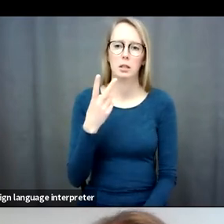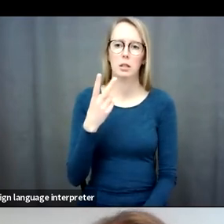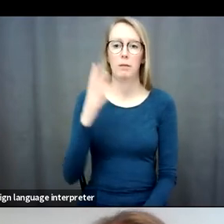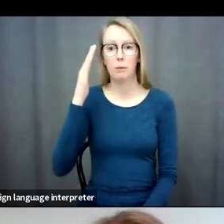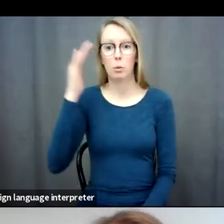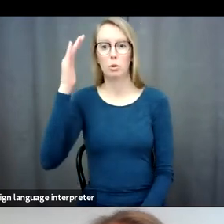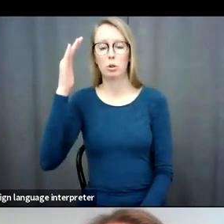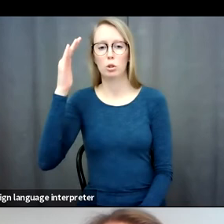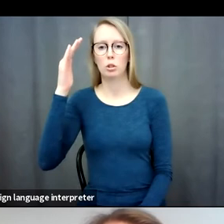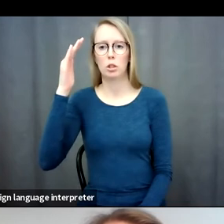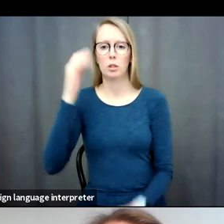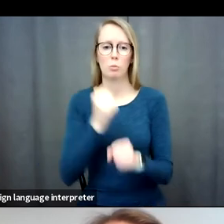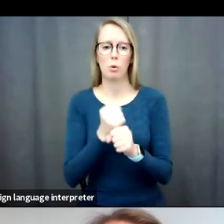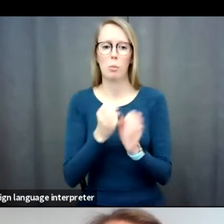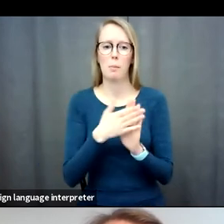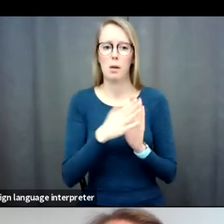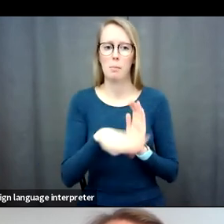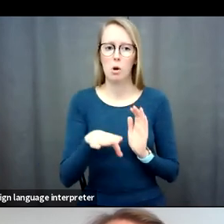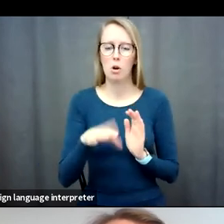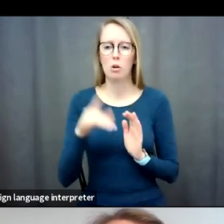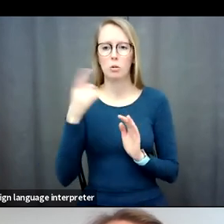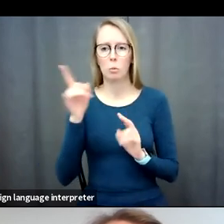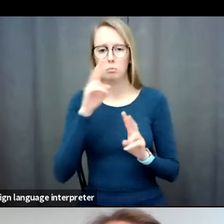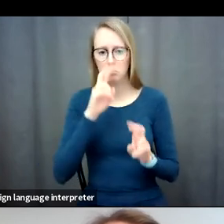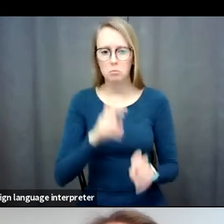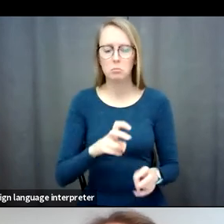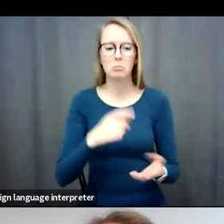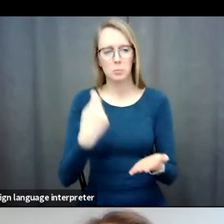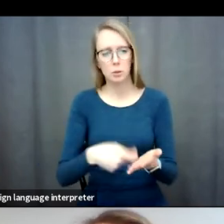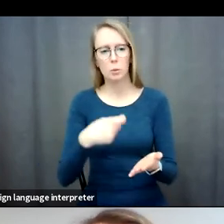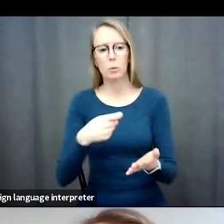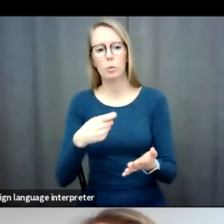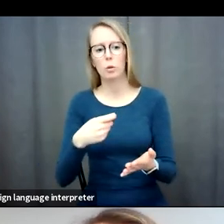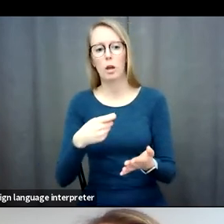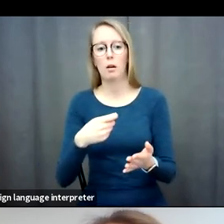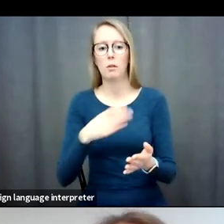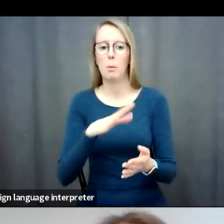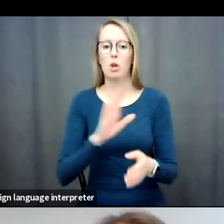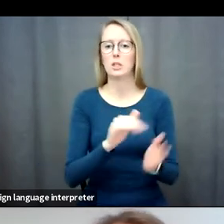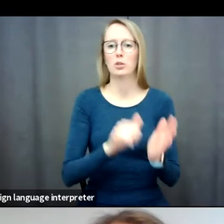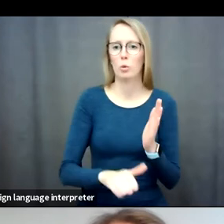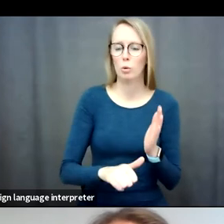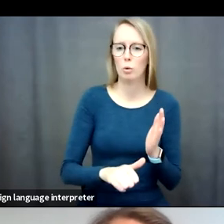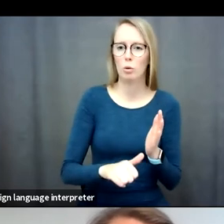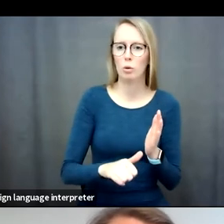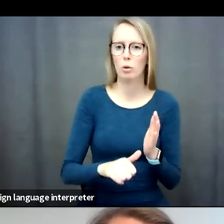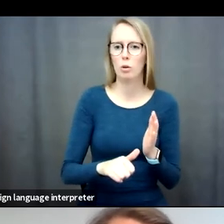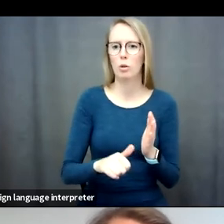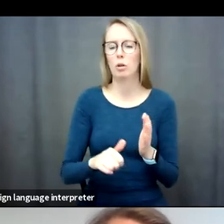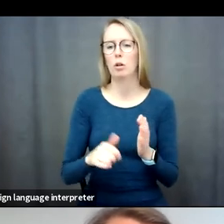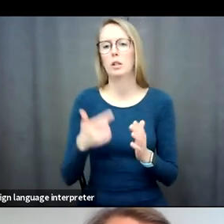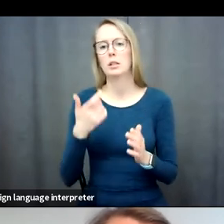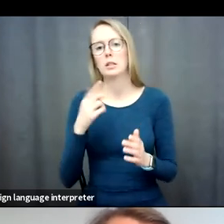grown-ups and adults working with children, they investigate and they take decisions on behalf of the children in the child welfare services and